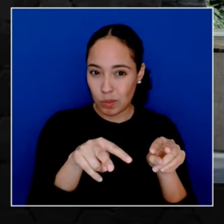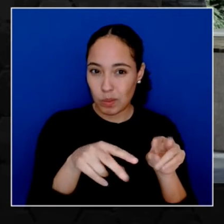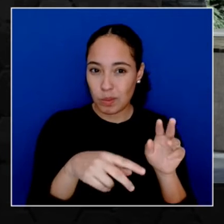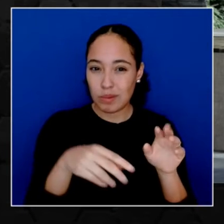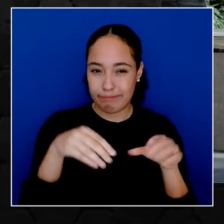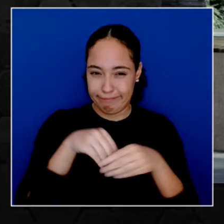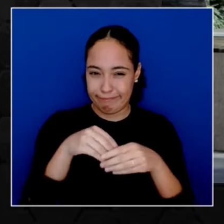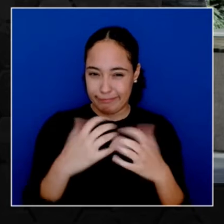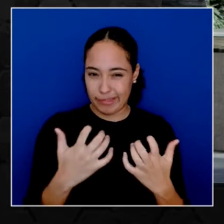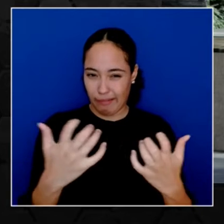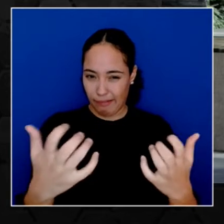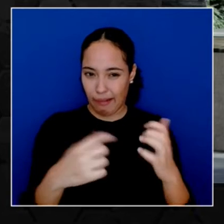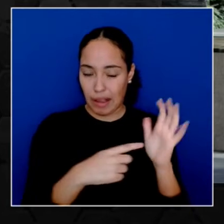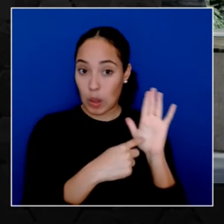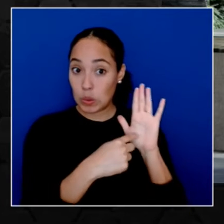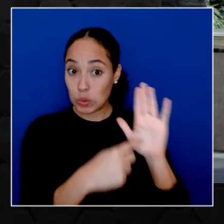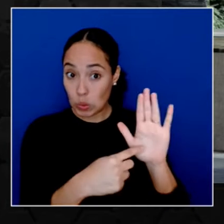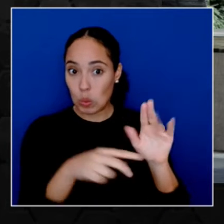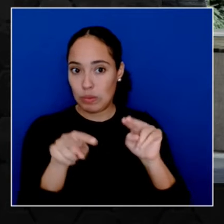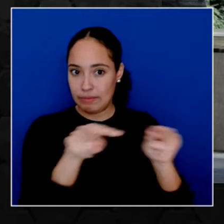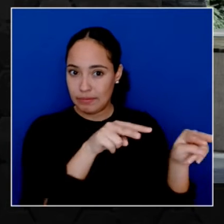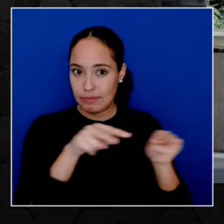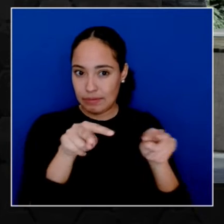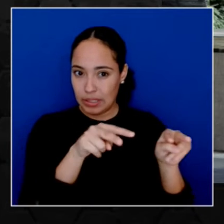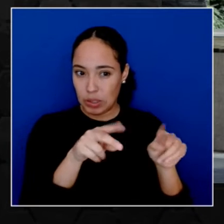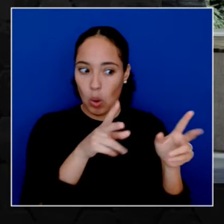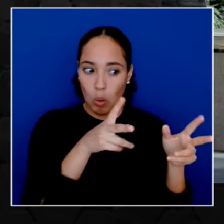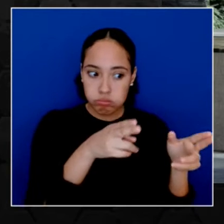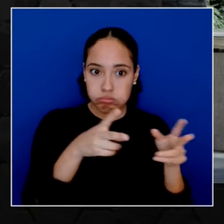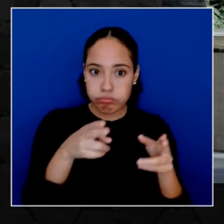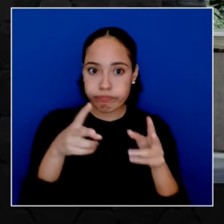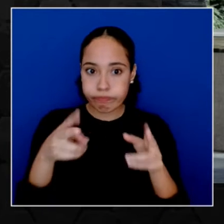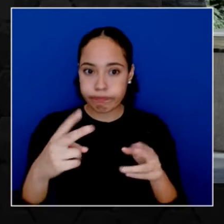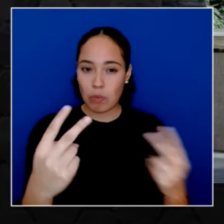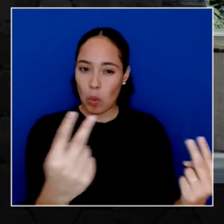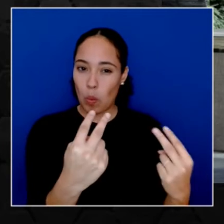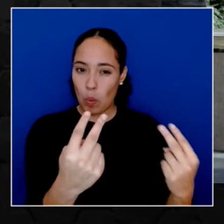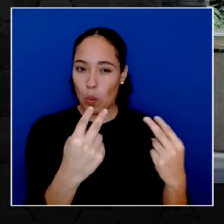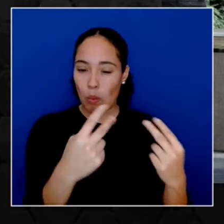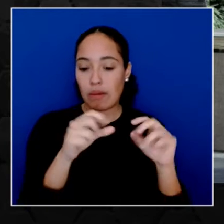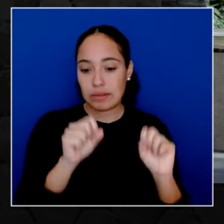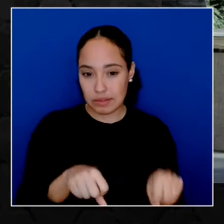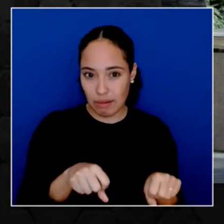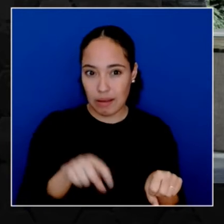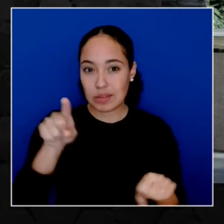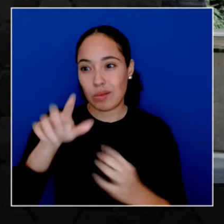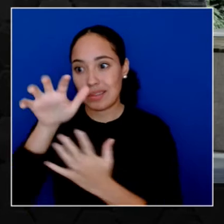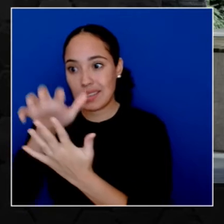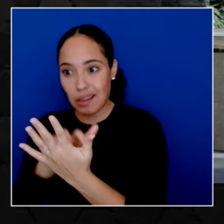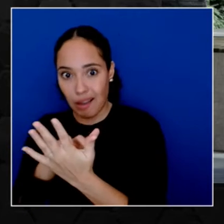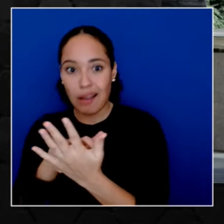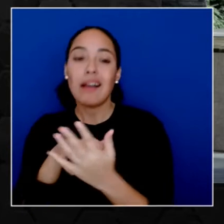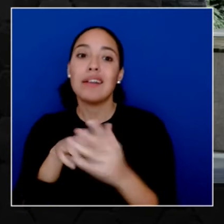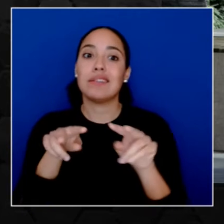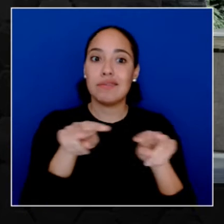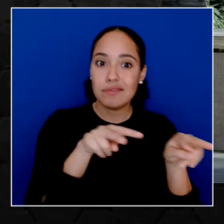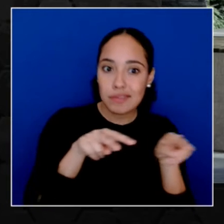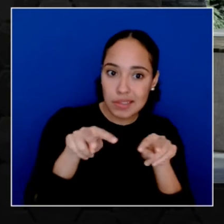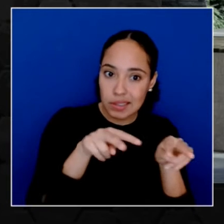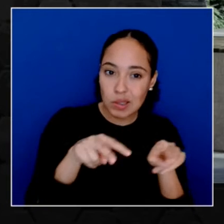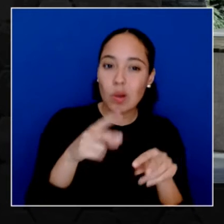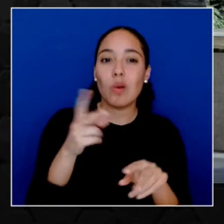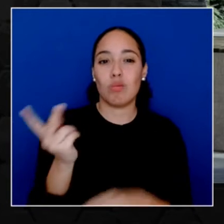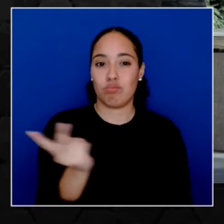not the detailed videos. I give them direction to do that. My teaching style is a kind of mix between the